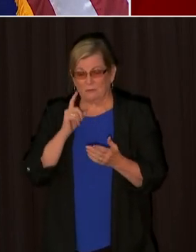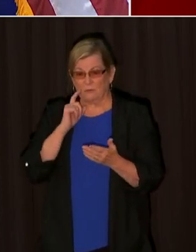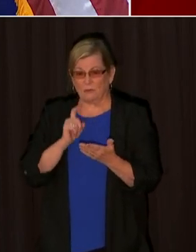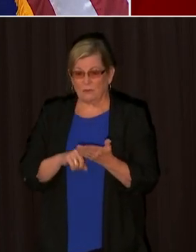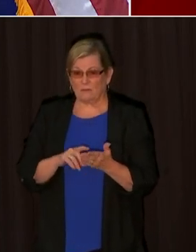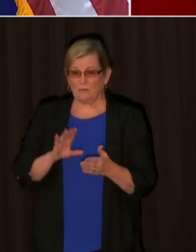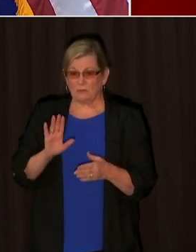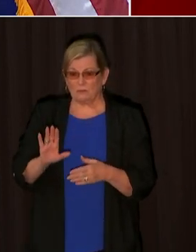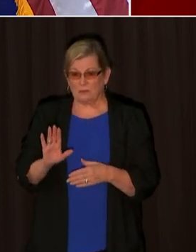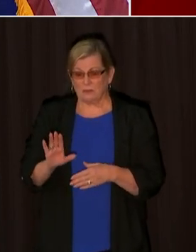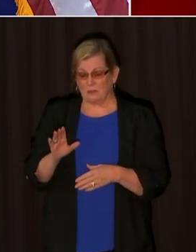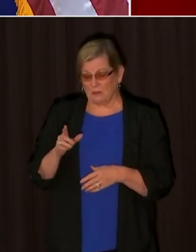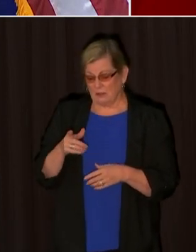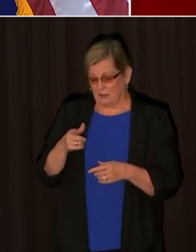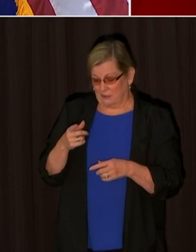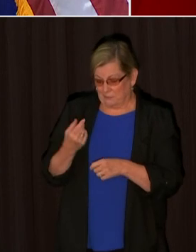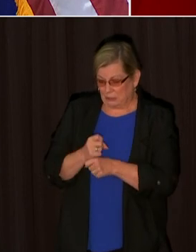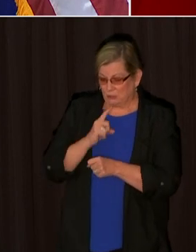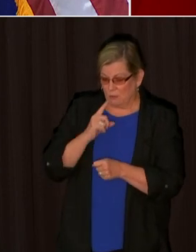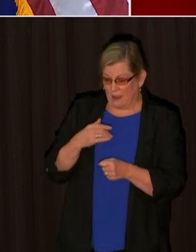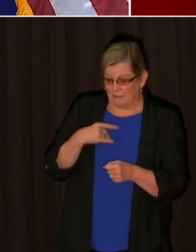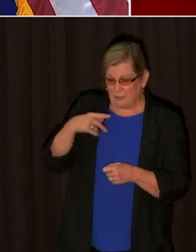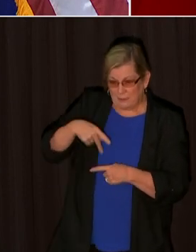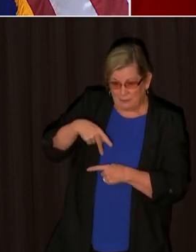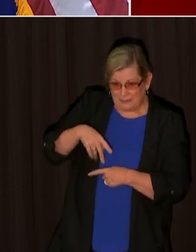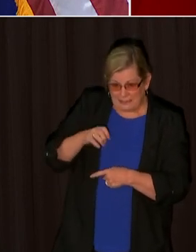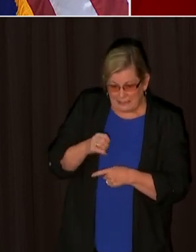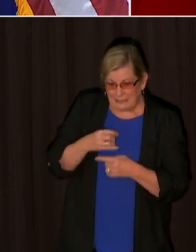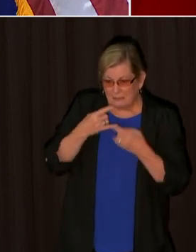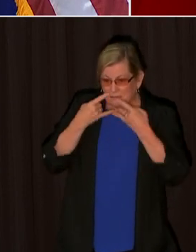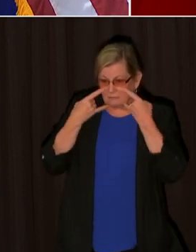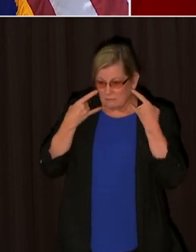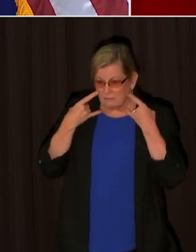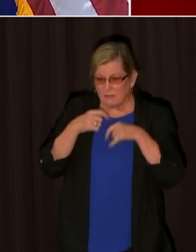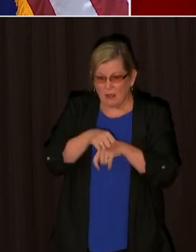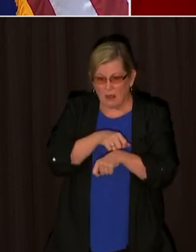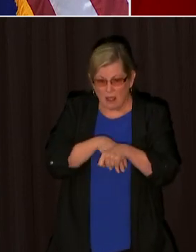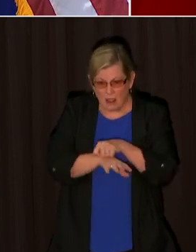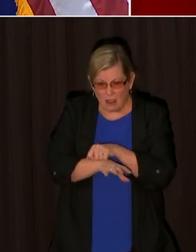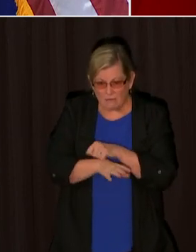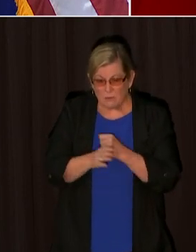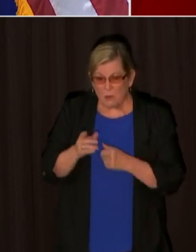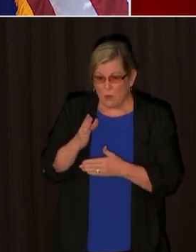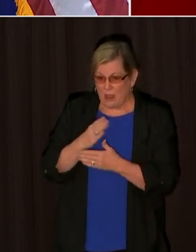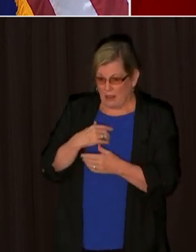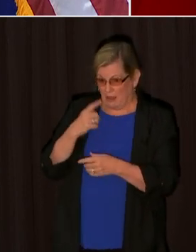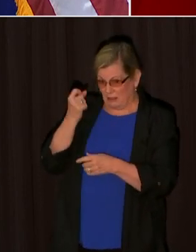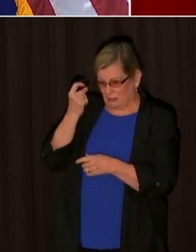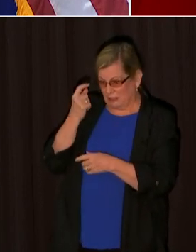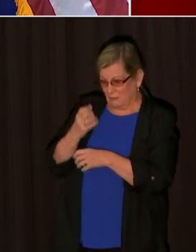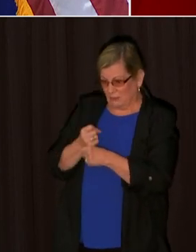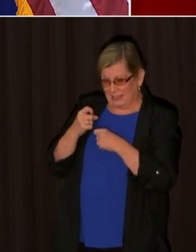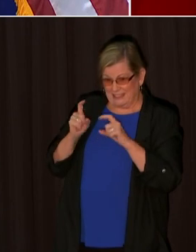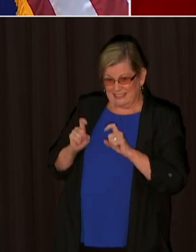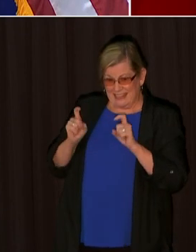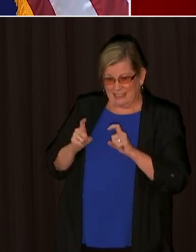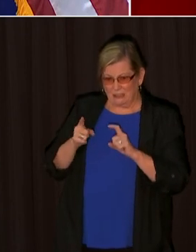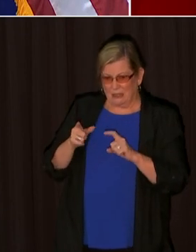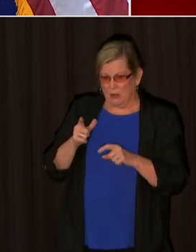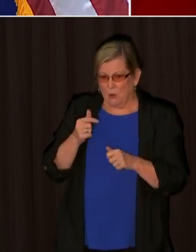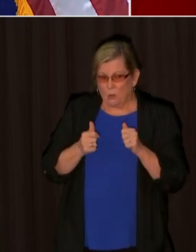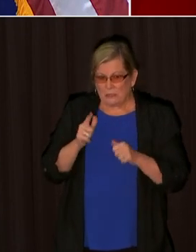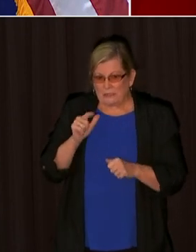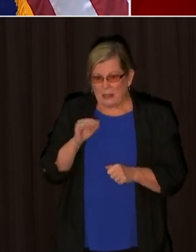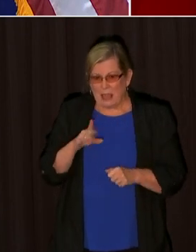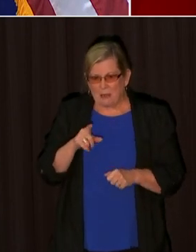that they need, and understanding what laboratories to use to send their tests. So we provide them technical assistance to help